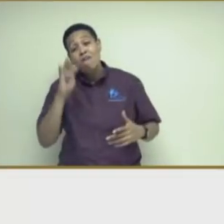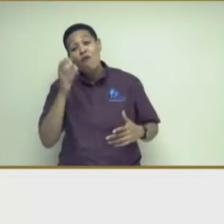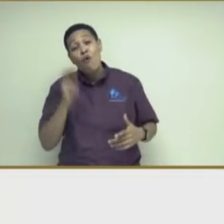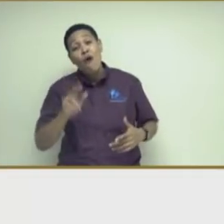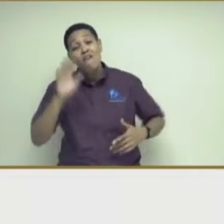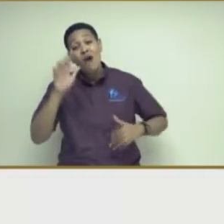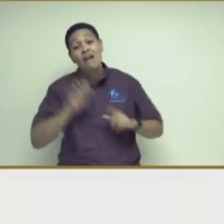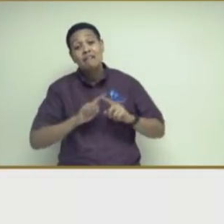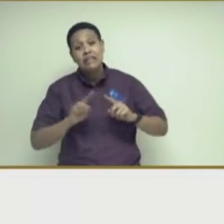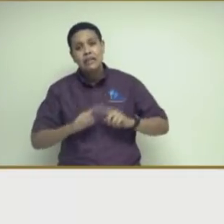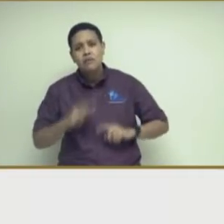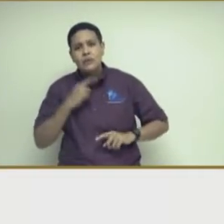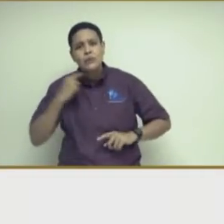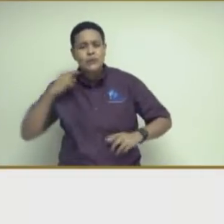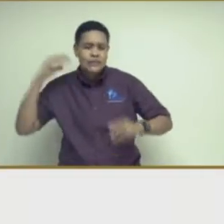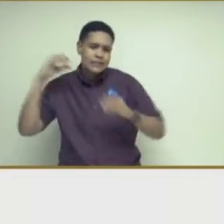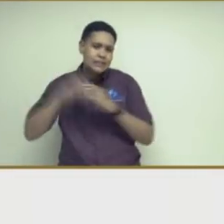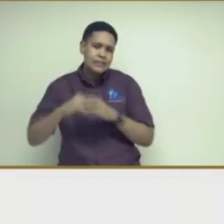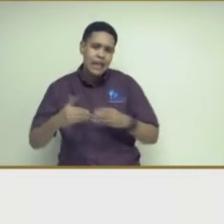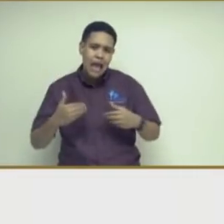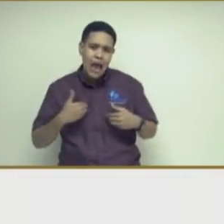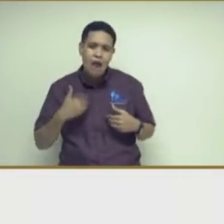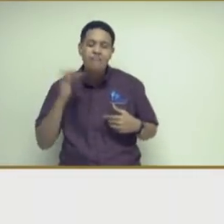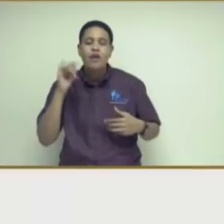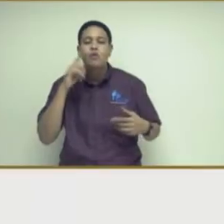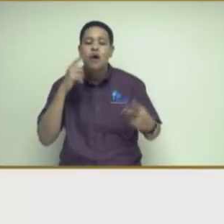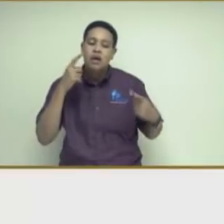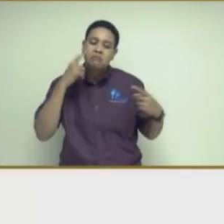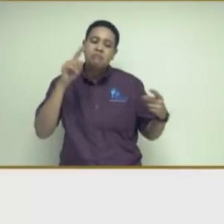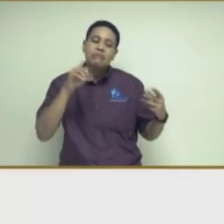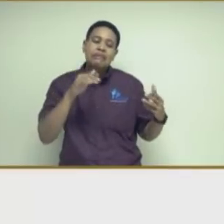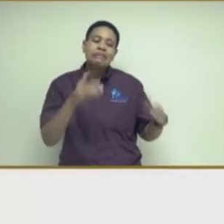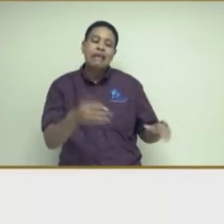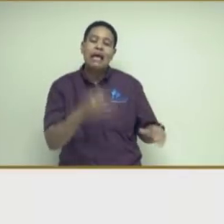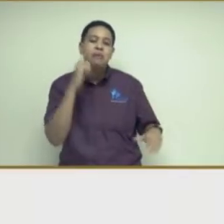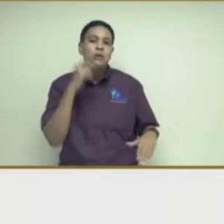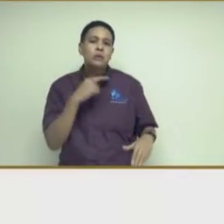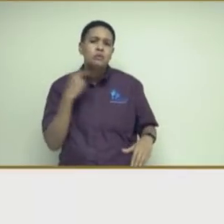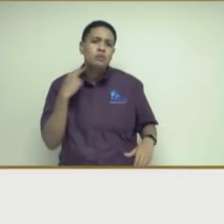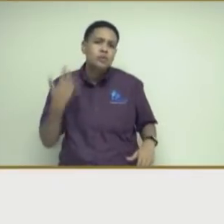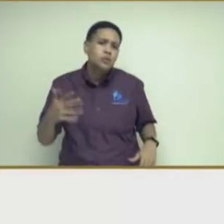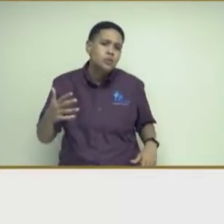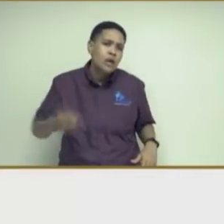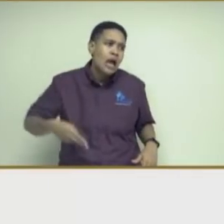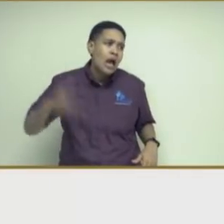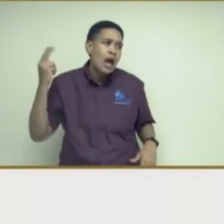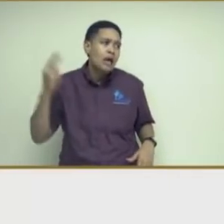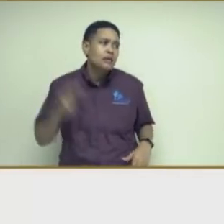different risk factors for poor outcome. So